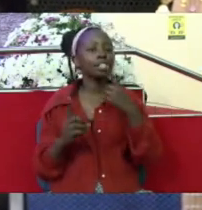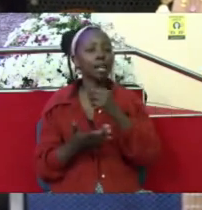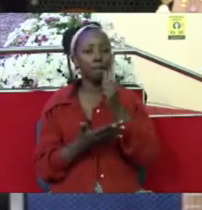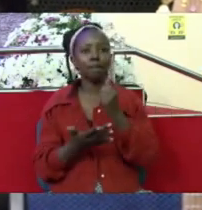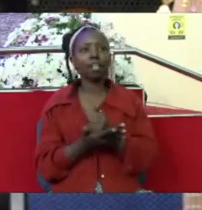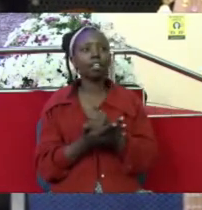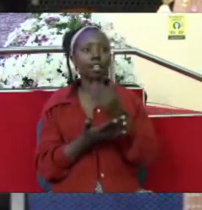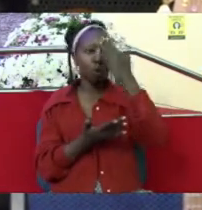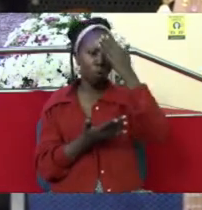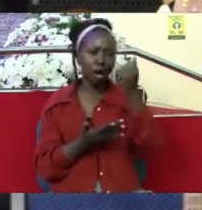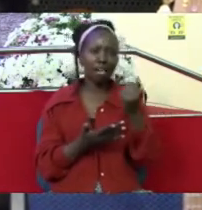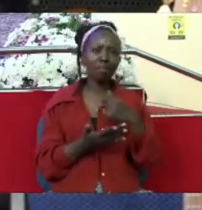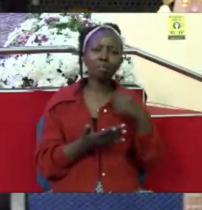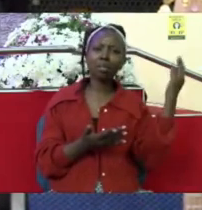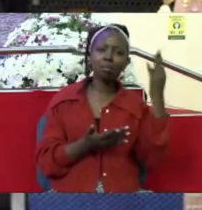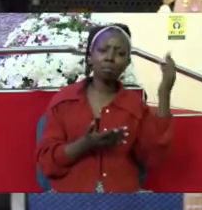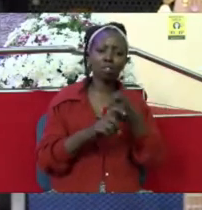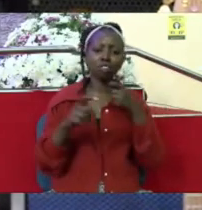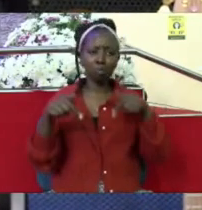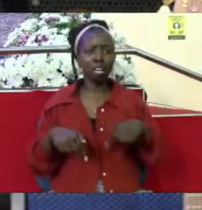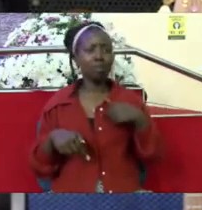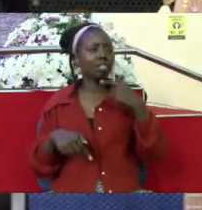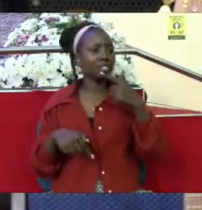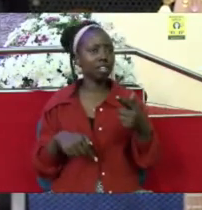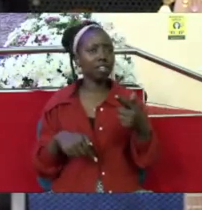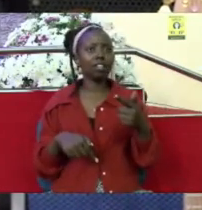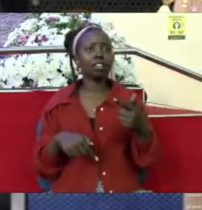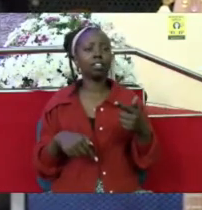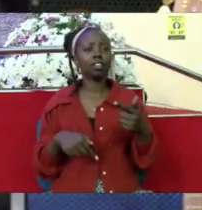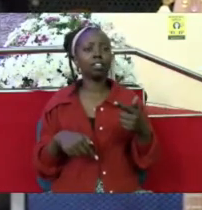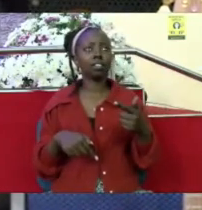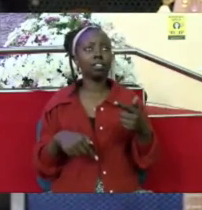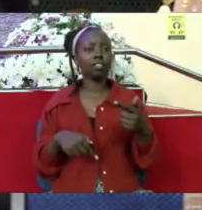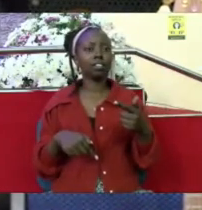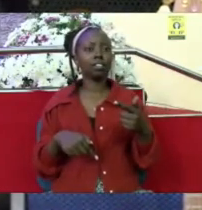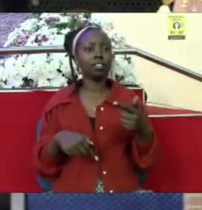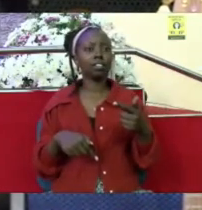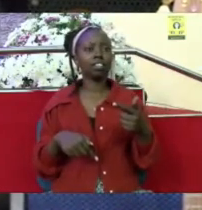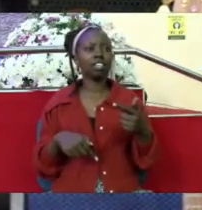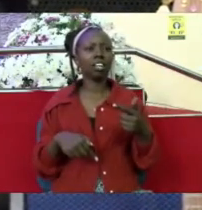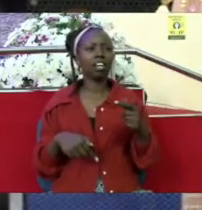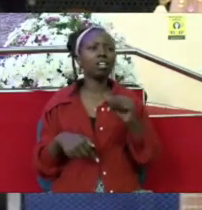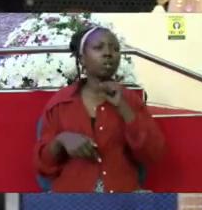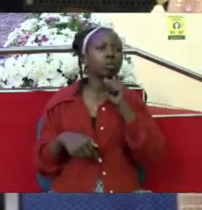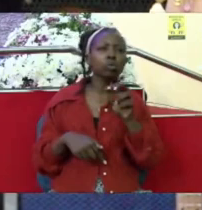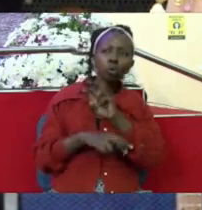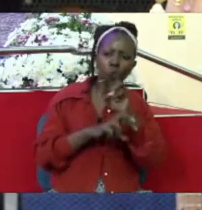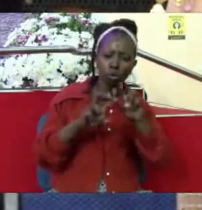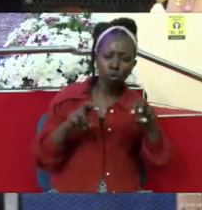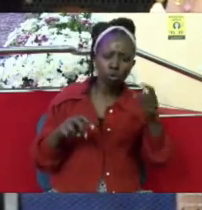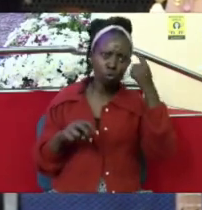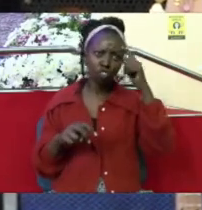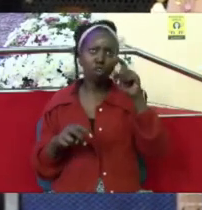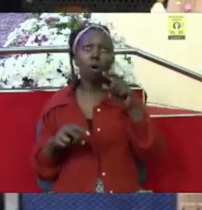Amen. Because I have preached from here myself and I have said. Nimehubiri hapa na nimesema. I will not look for that man that is called